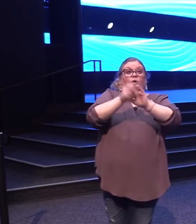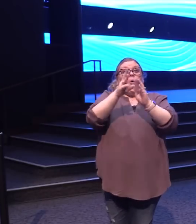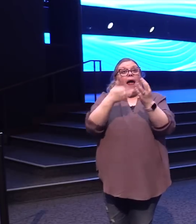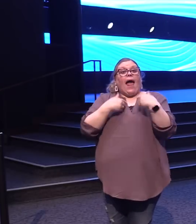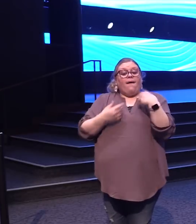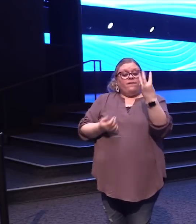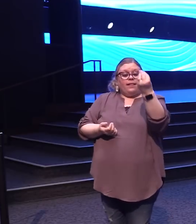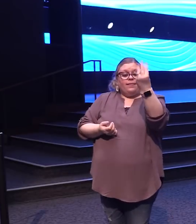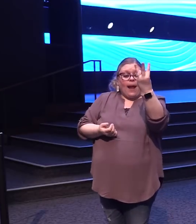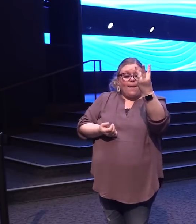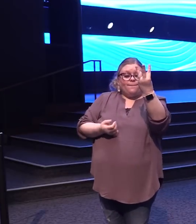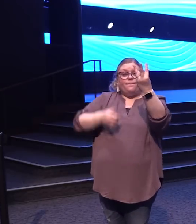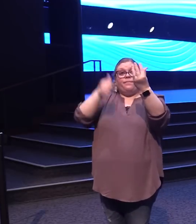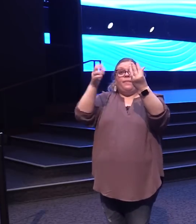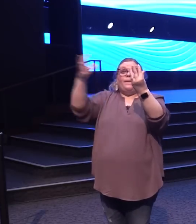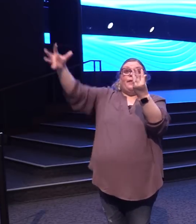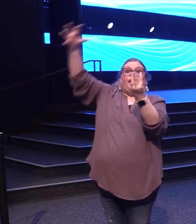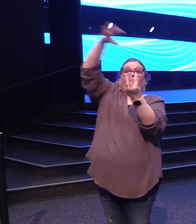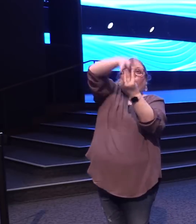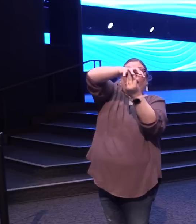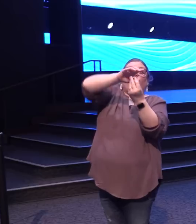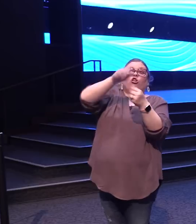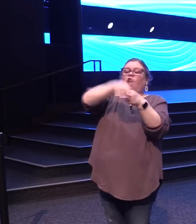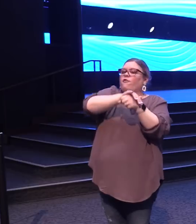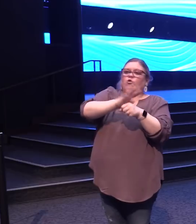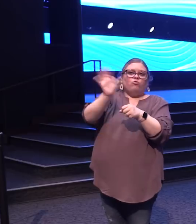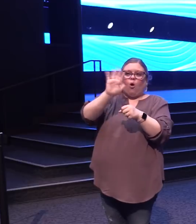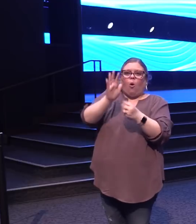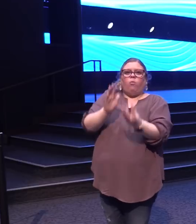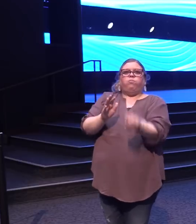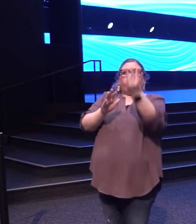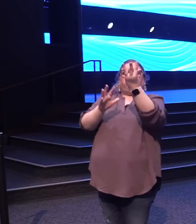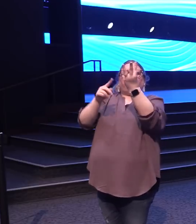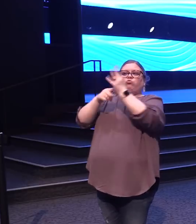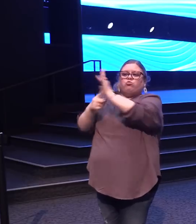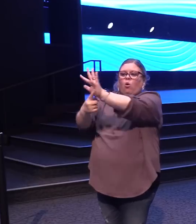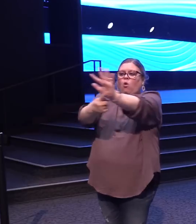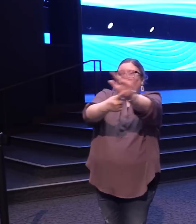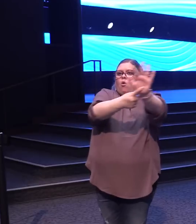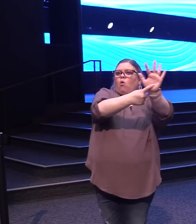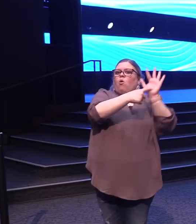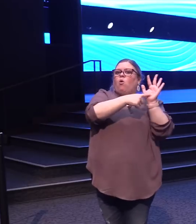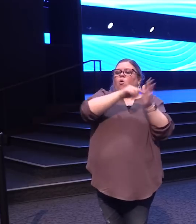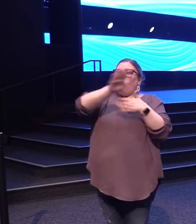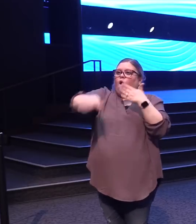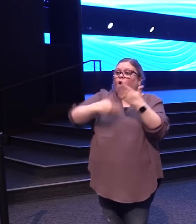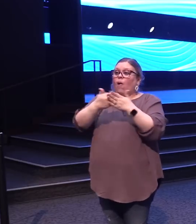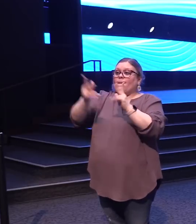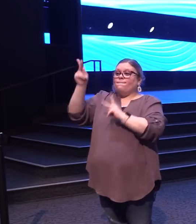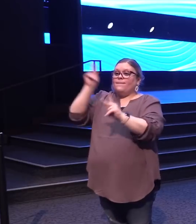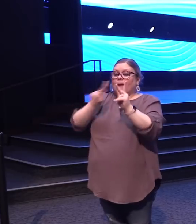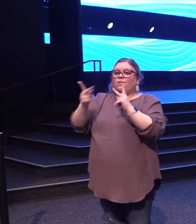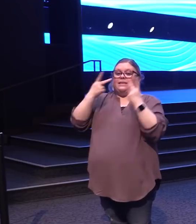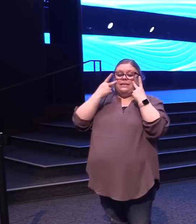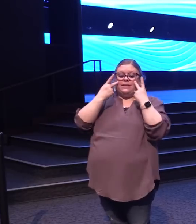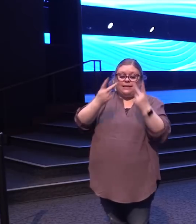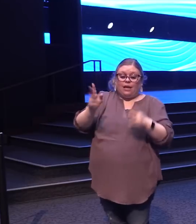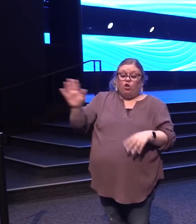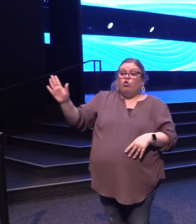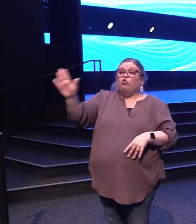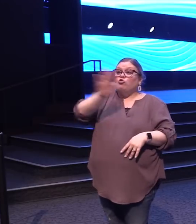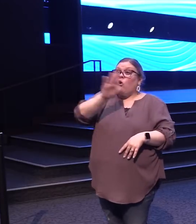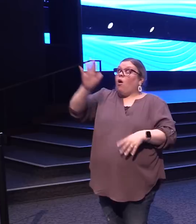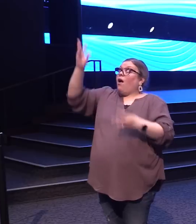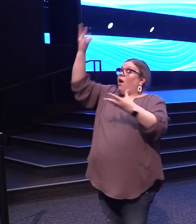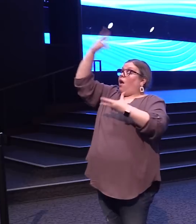lamp and put it under a basket, but on a lampstand. And it gives light to all who are in the house. Let your light